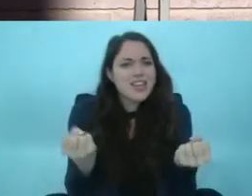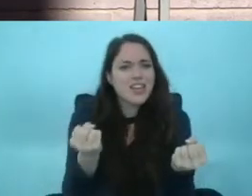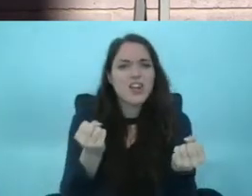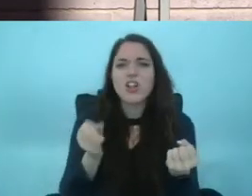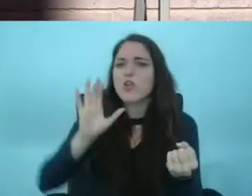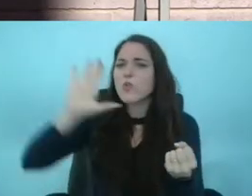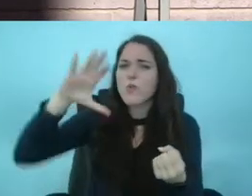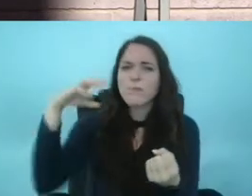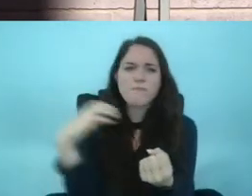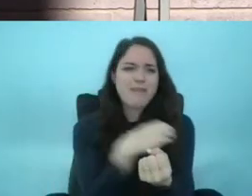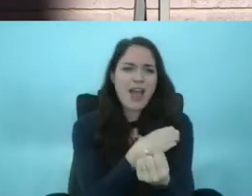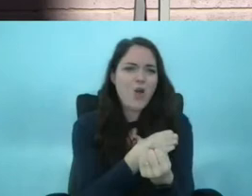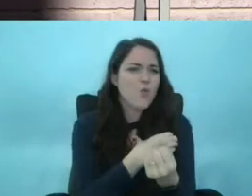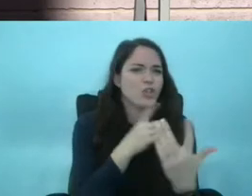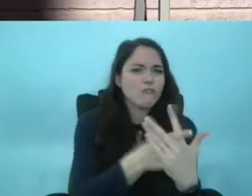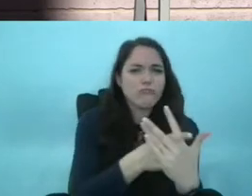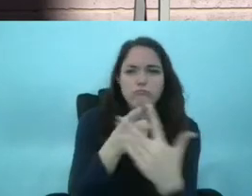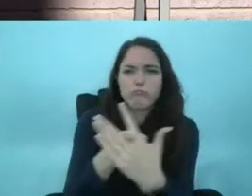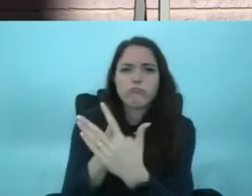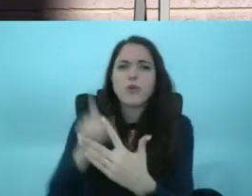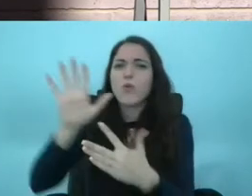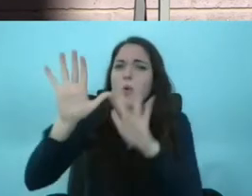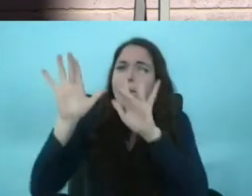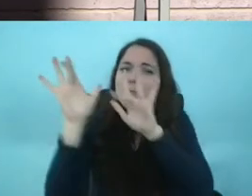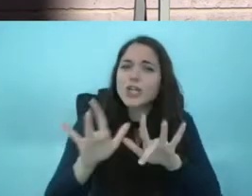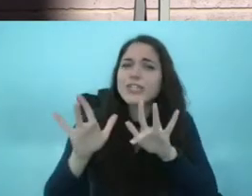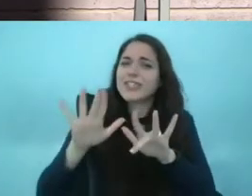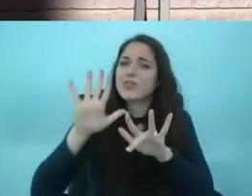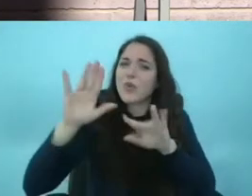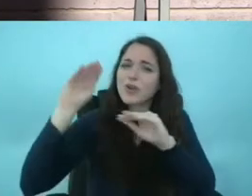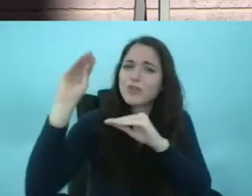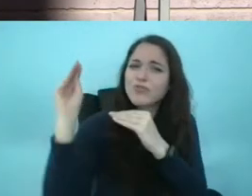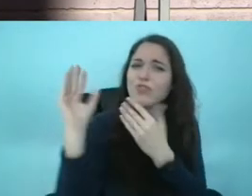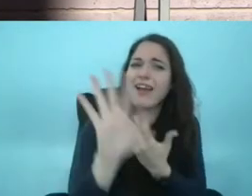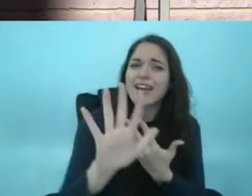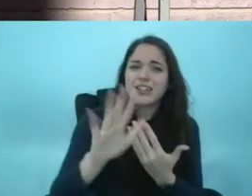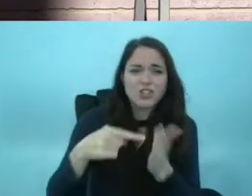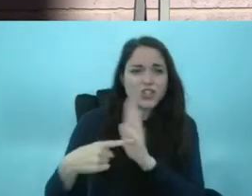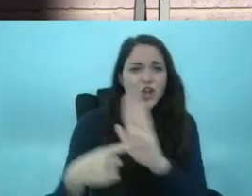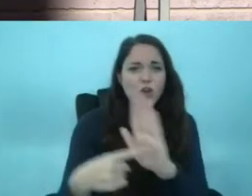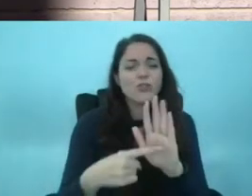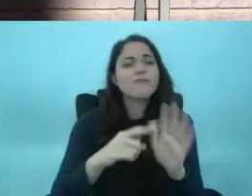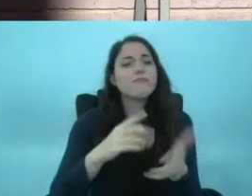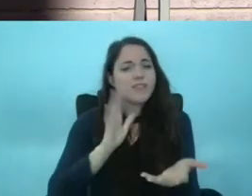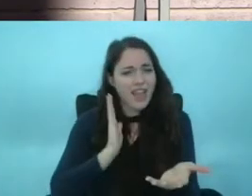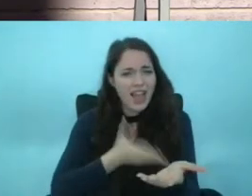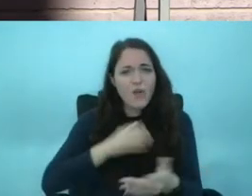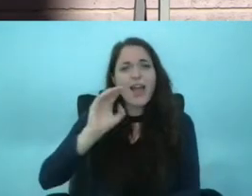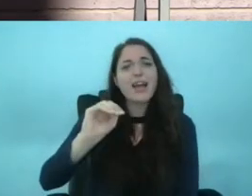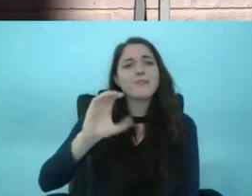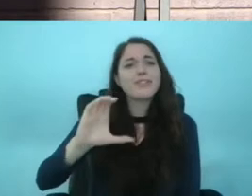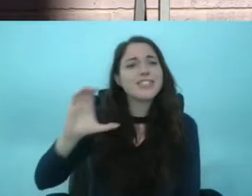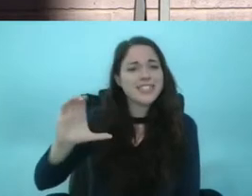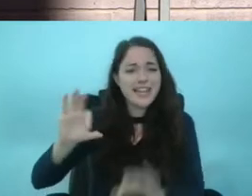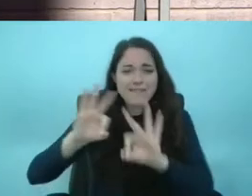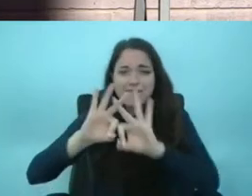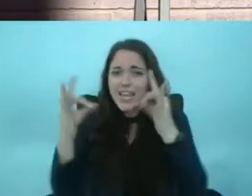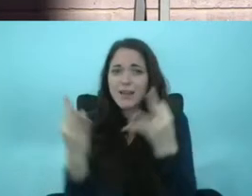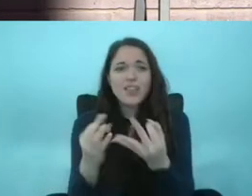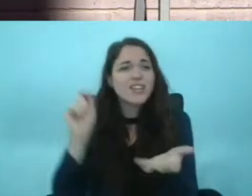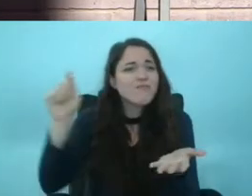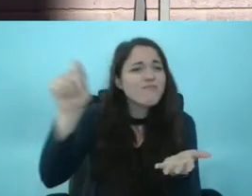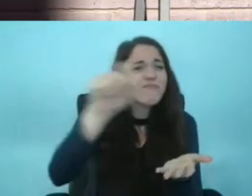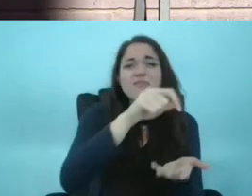power, by your mercy, by your grace. And Lord, I lift up our MCC families all around the world,